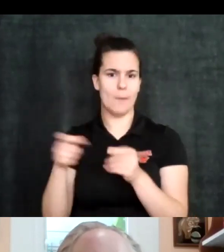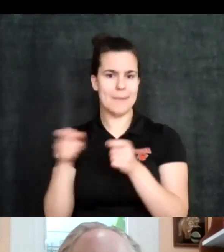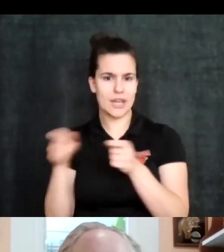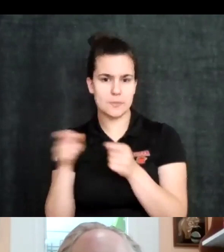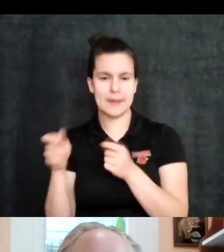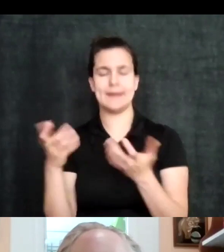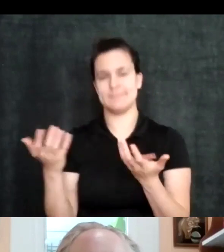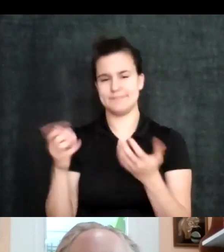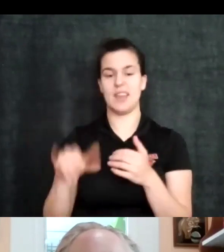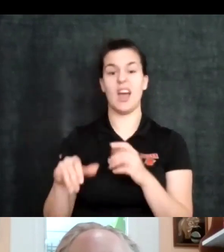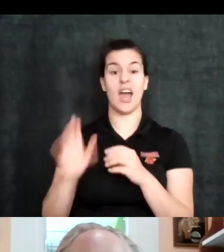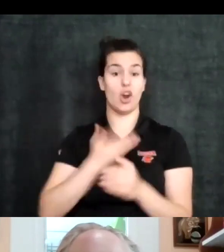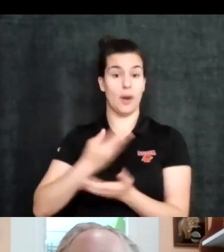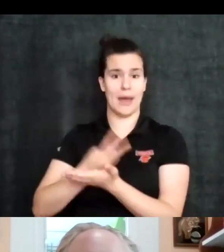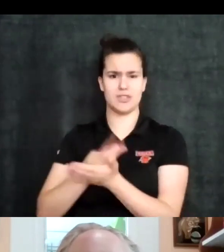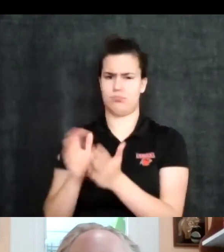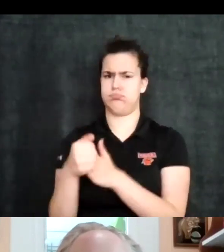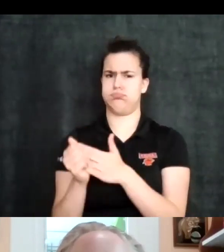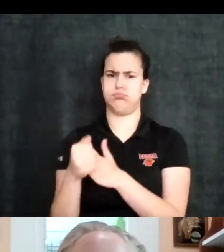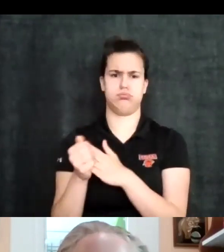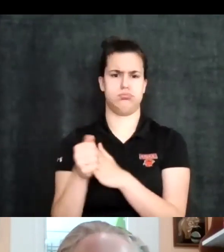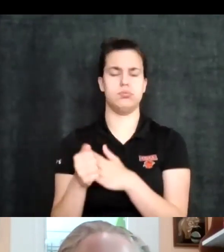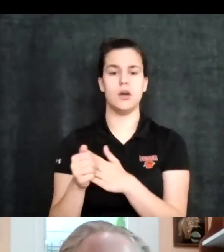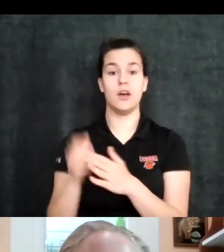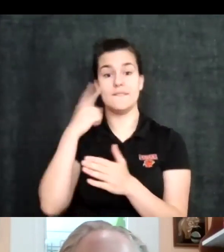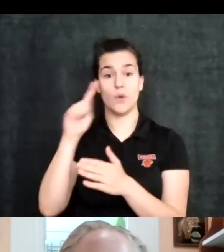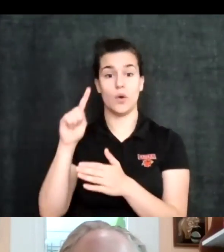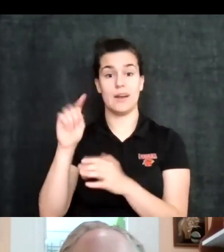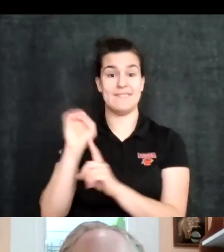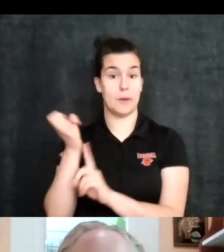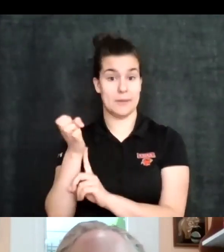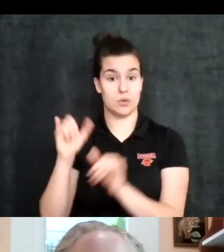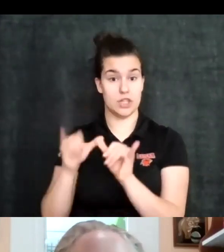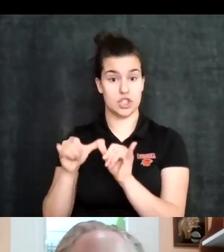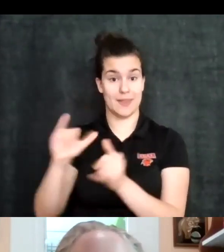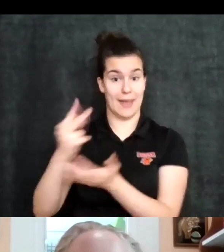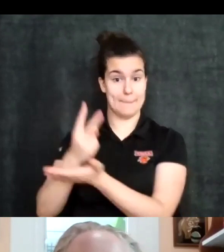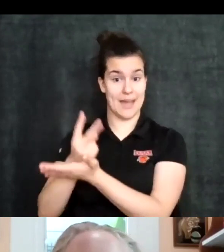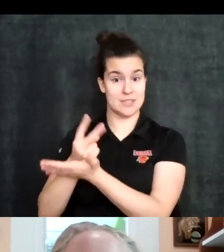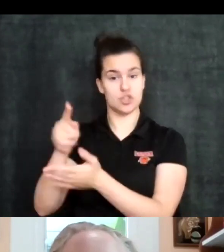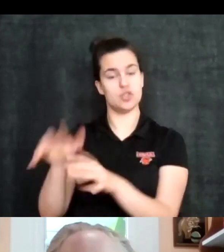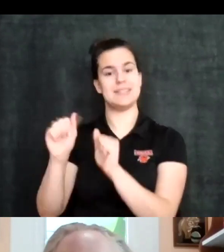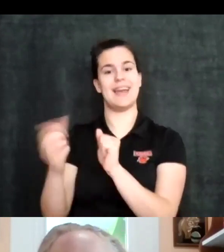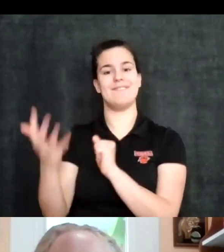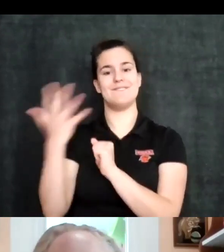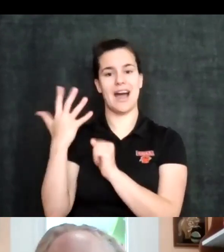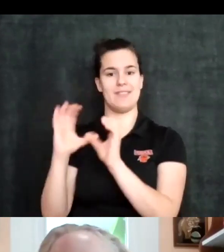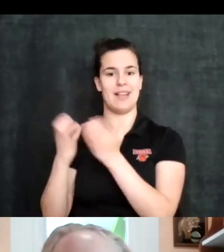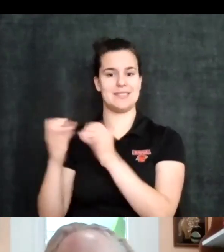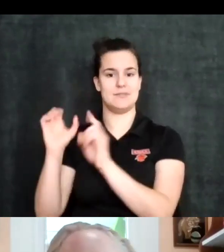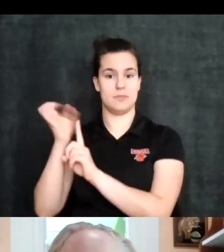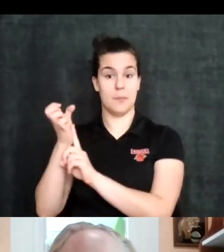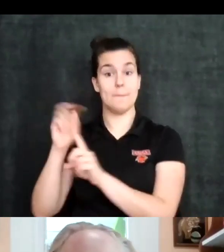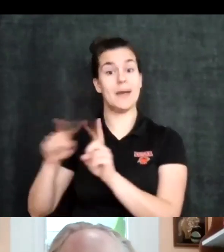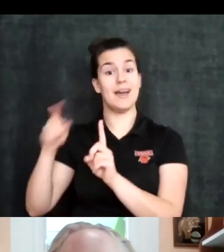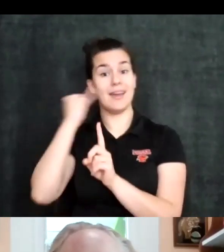instance, our environmental master's, you take at least 5 more environmental courses, but if you're more interested in management,